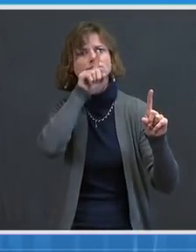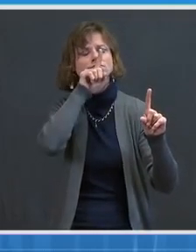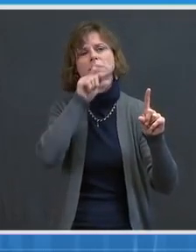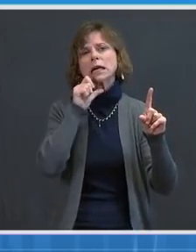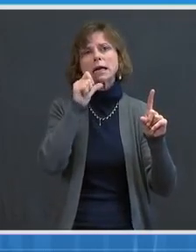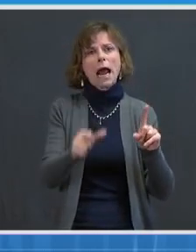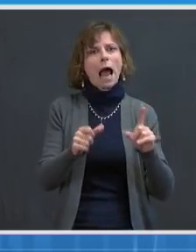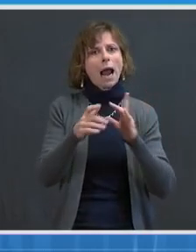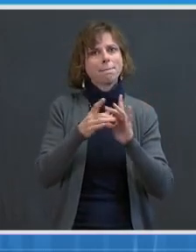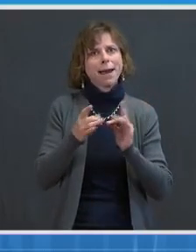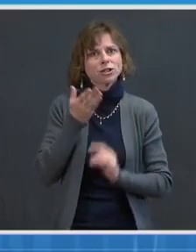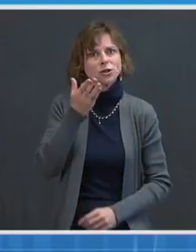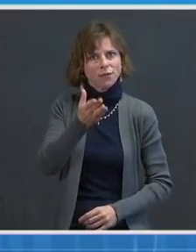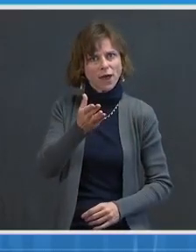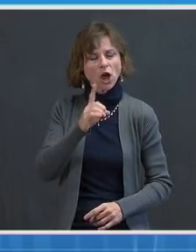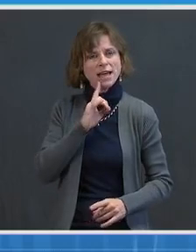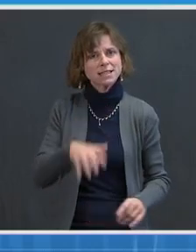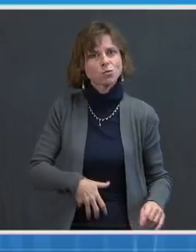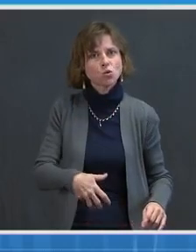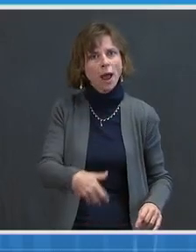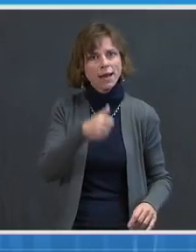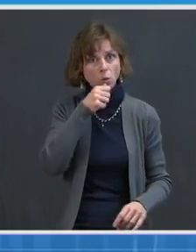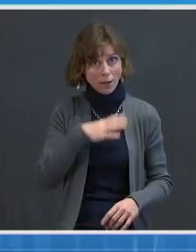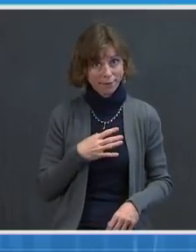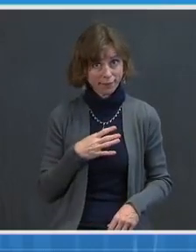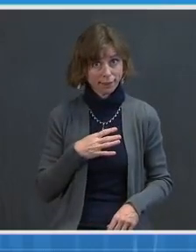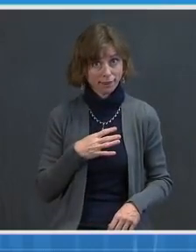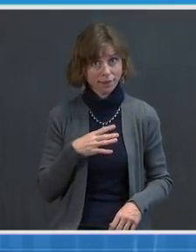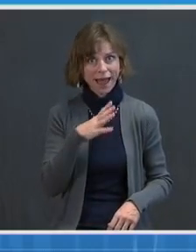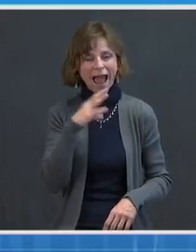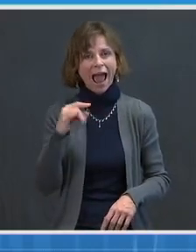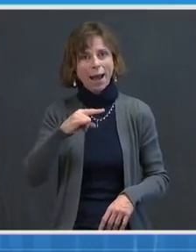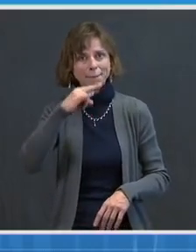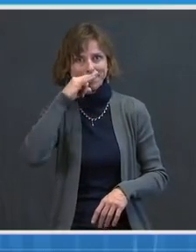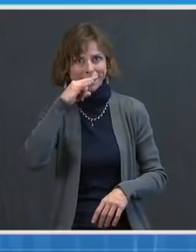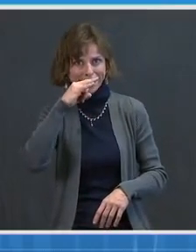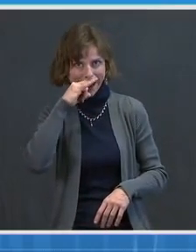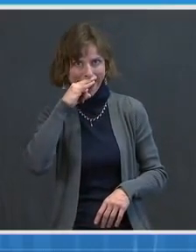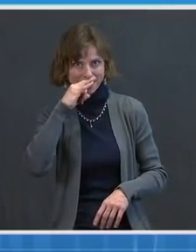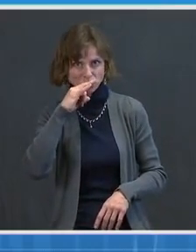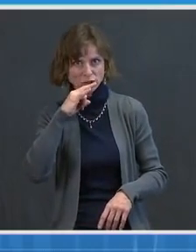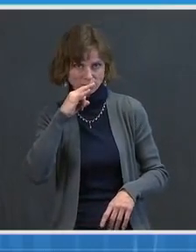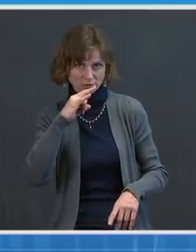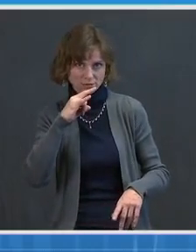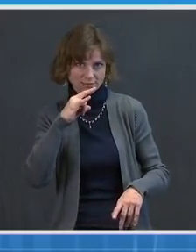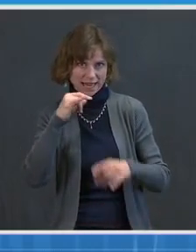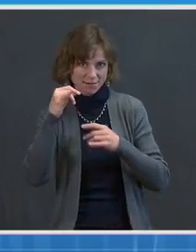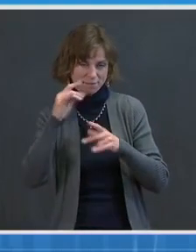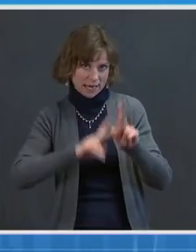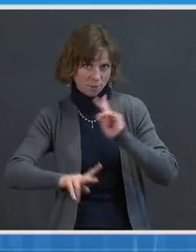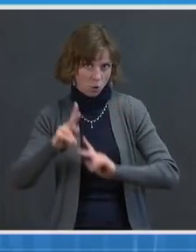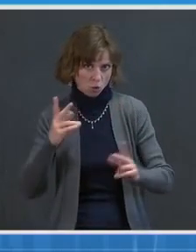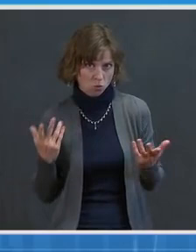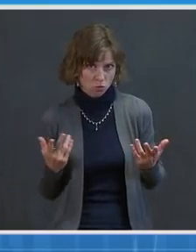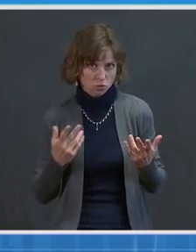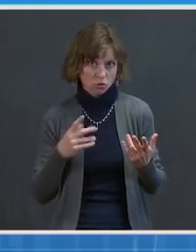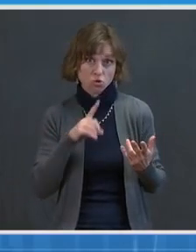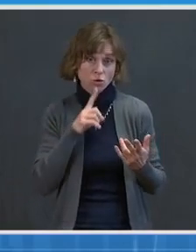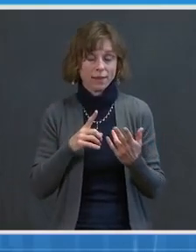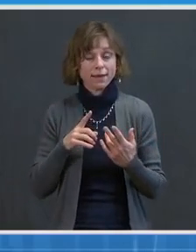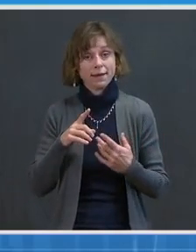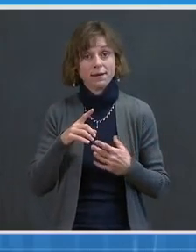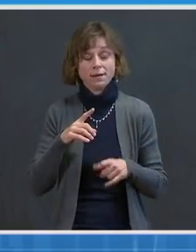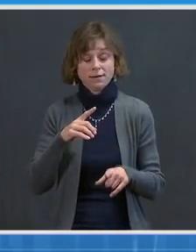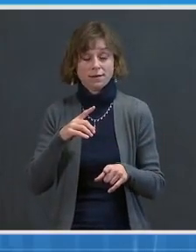mentioned here are pregnant women and pediatric individuals, namely people from age